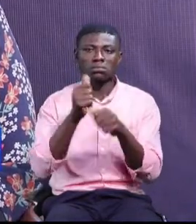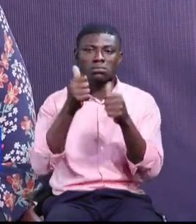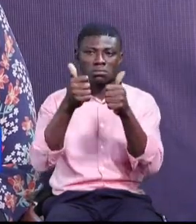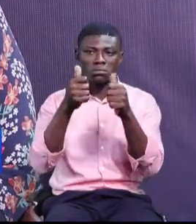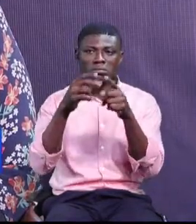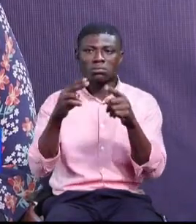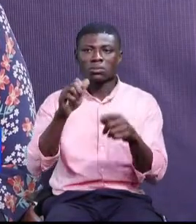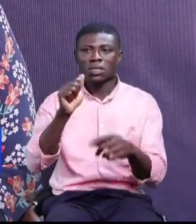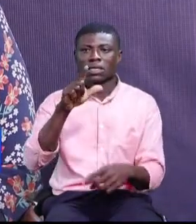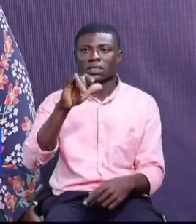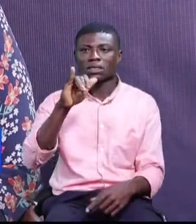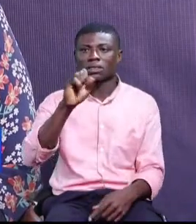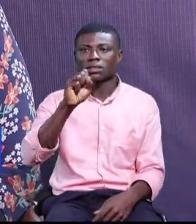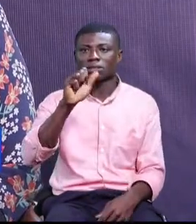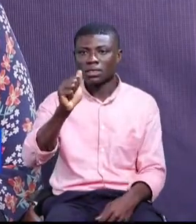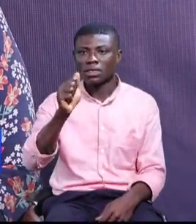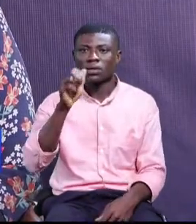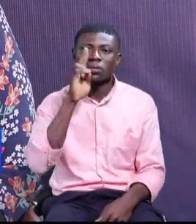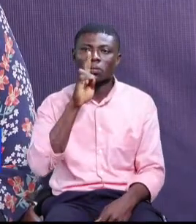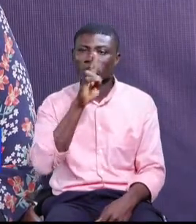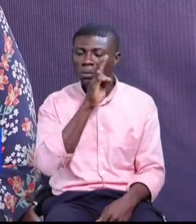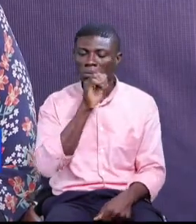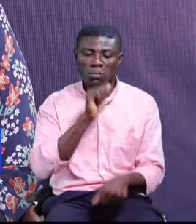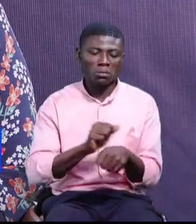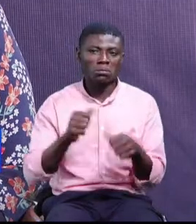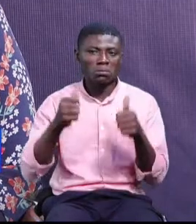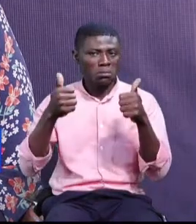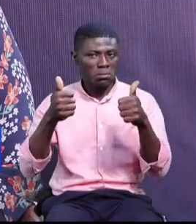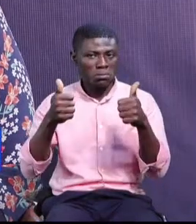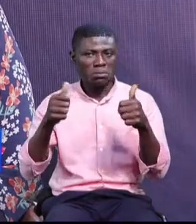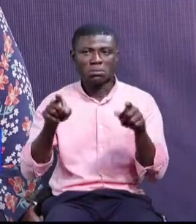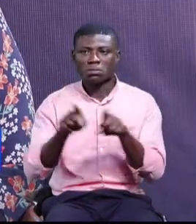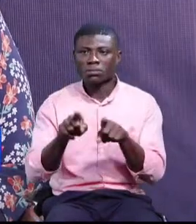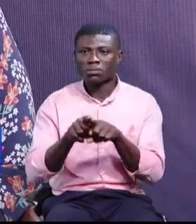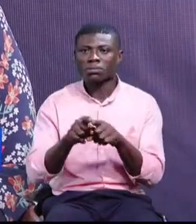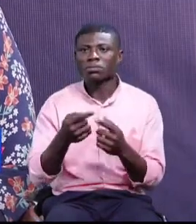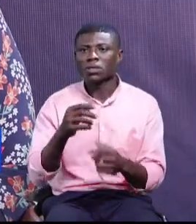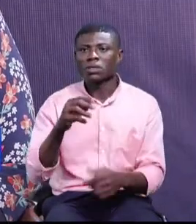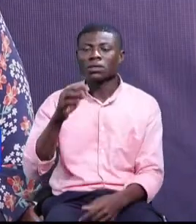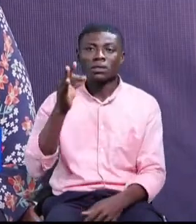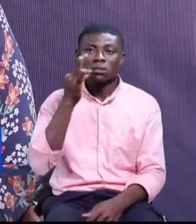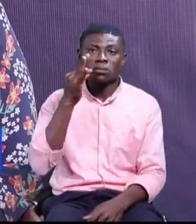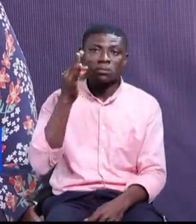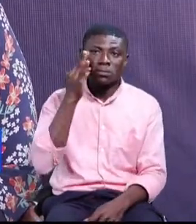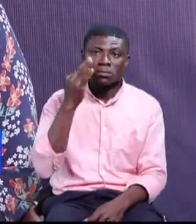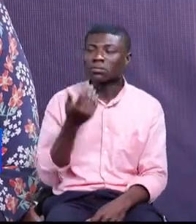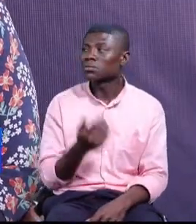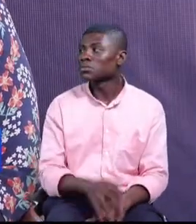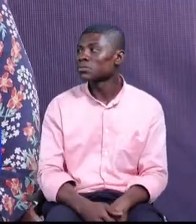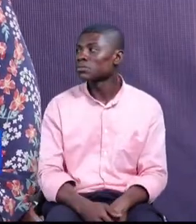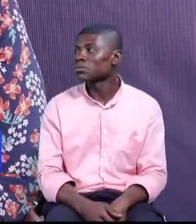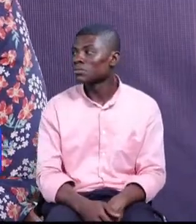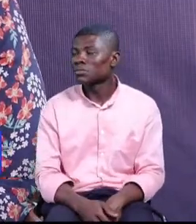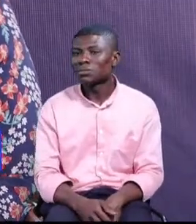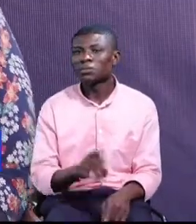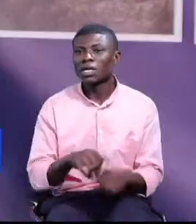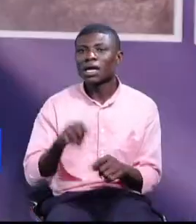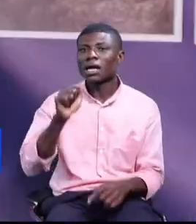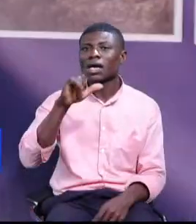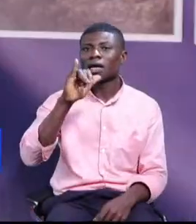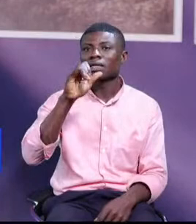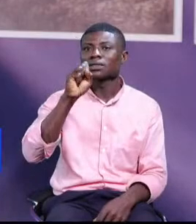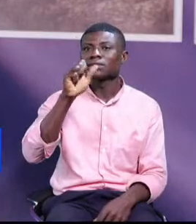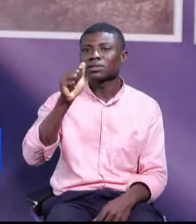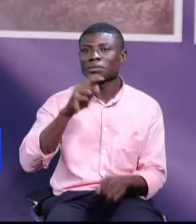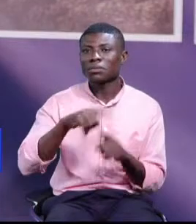Alisa Hotel doing so well. Doing so well. I mean, Melcom, just that their jollof is no more than nice, but they are